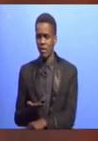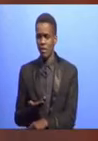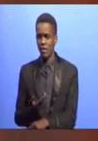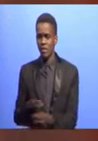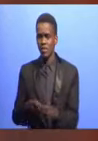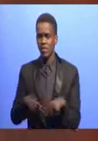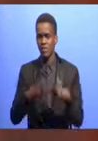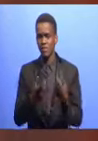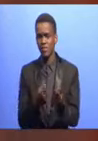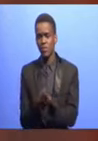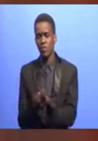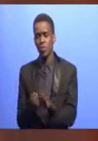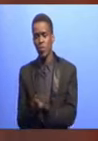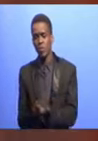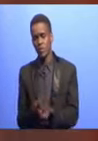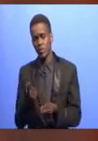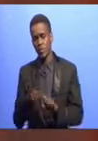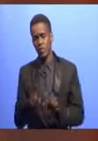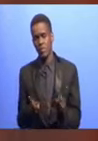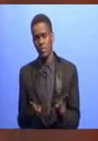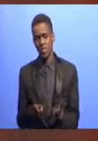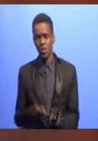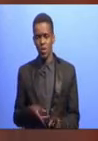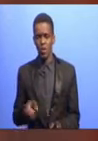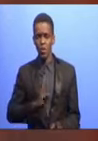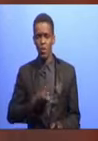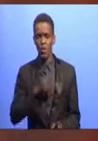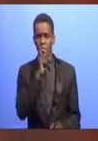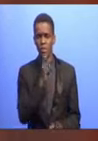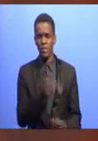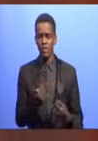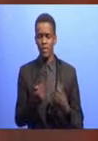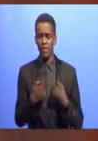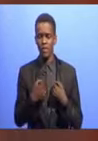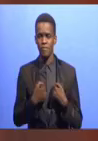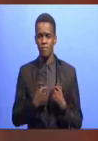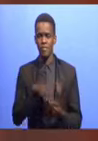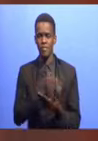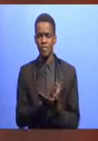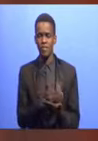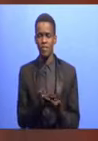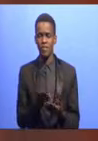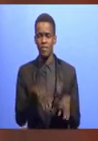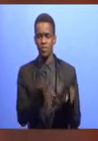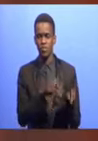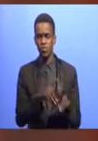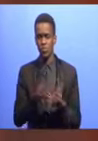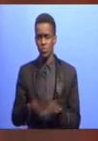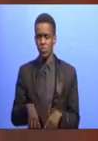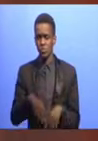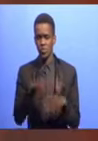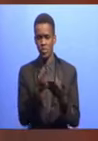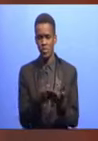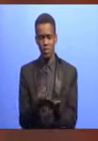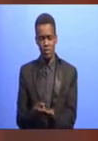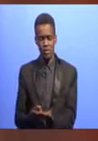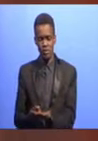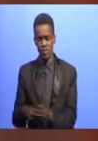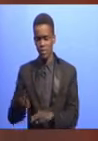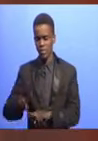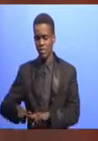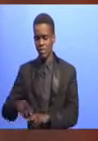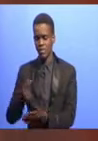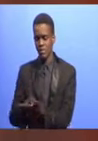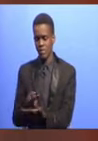we have? Surely we have something. A re bone gore na le eng mang o dira eng kae ga go ntse jalo ba tlhoka eng re